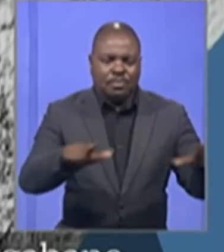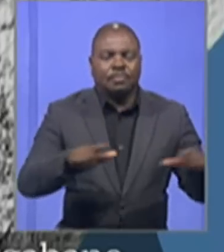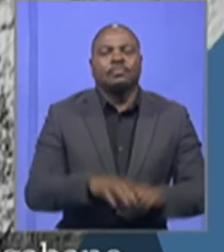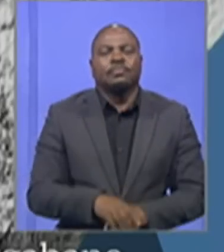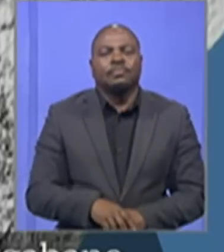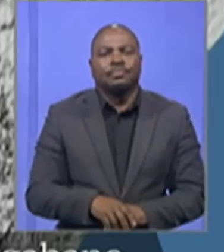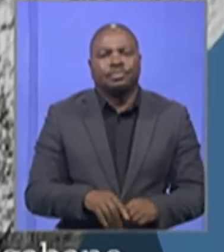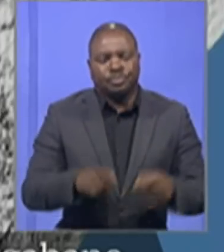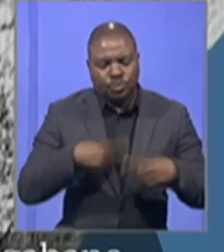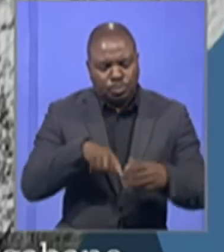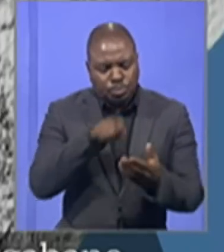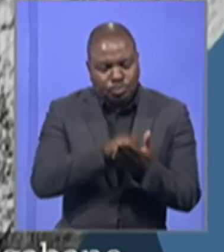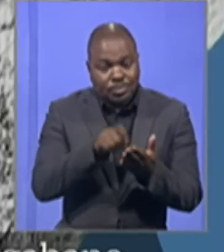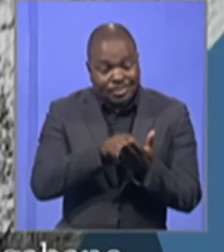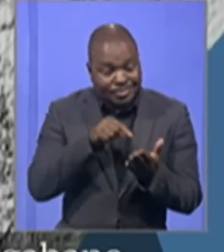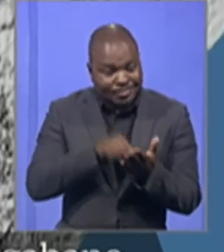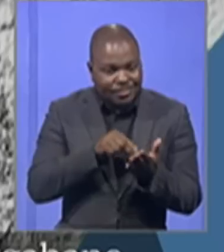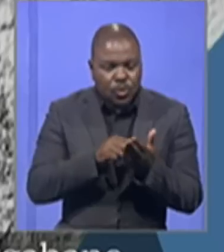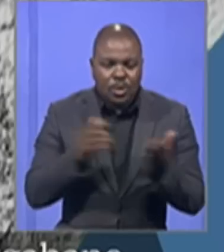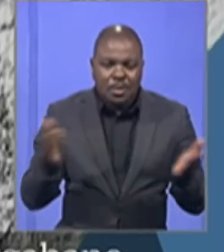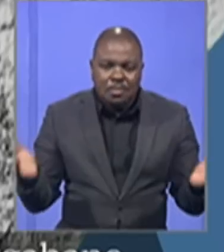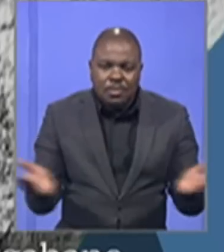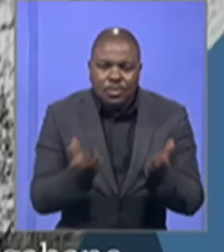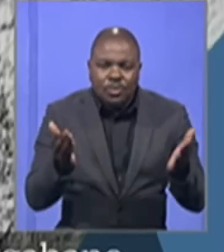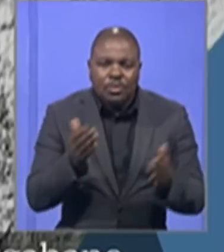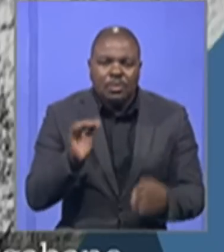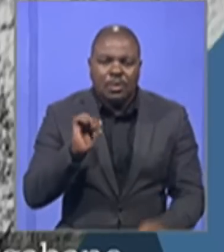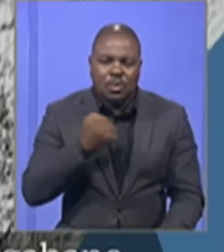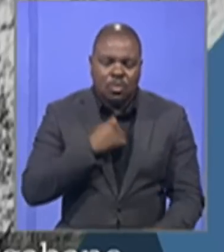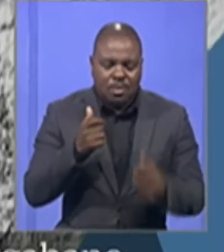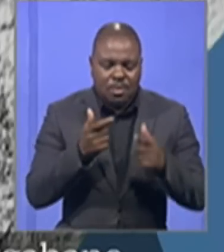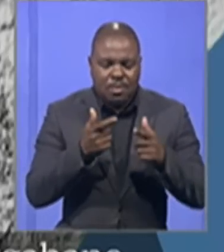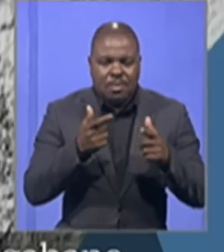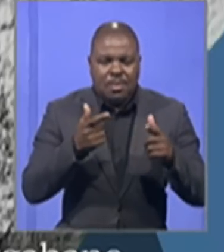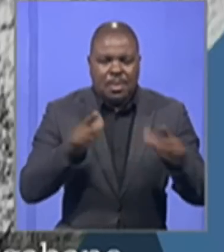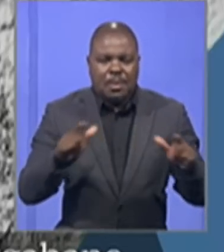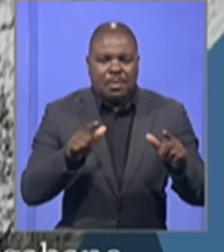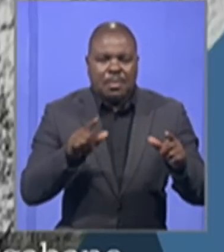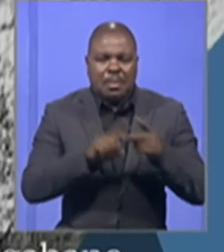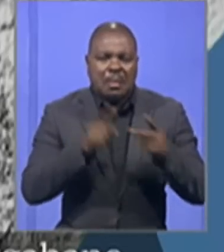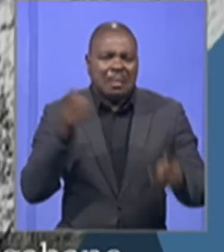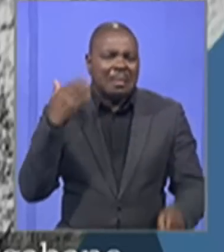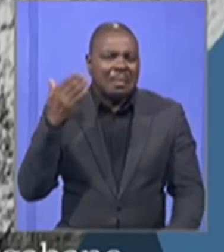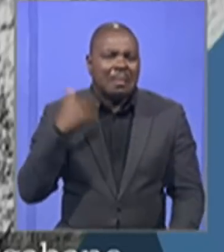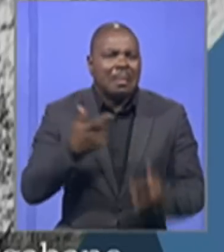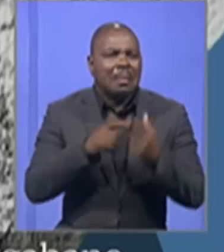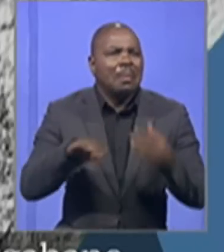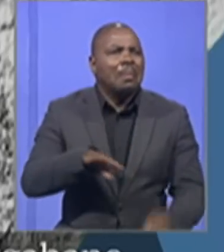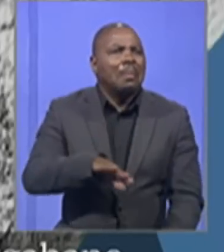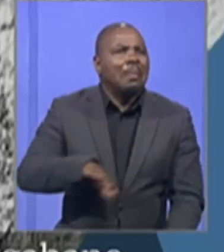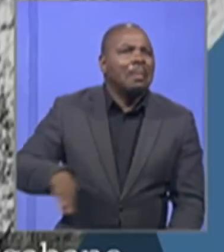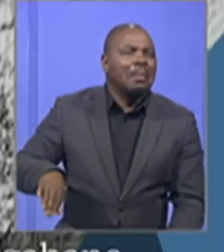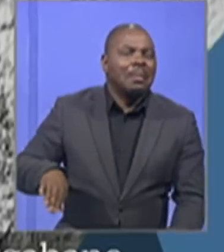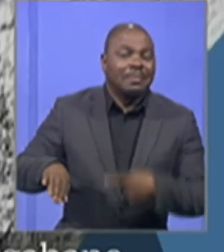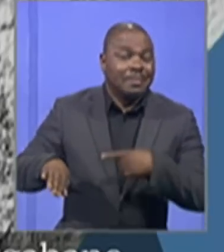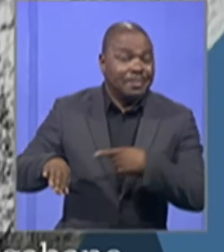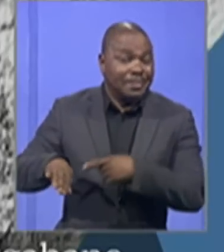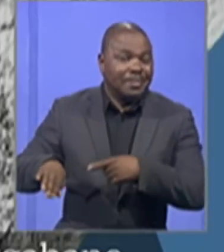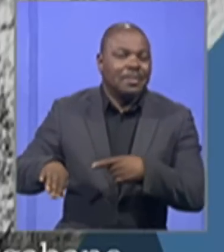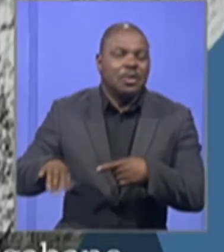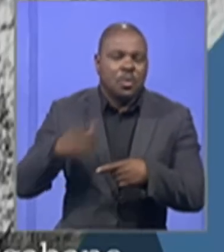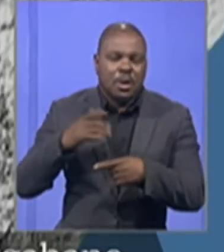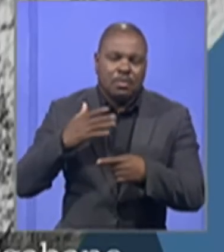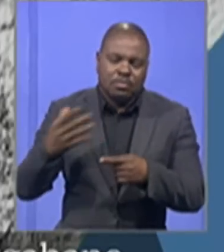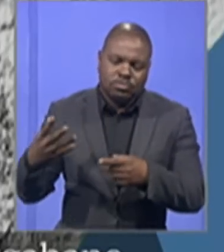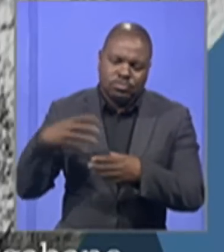re ngola re tsoseletsa tsena tsa rona tse neng di patuwe kgale mme re na